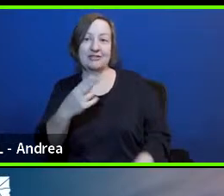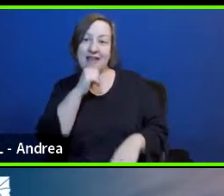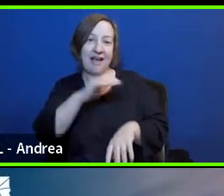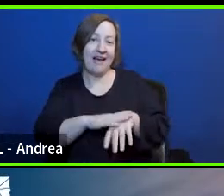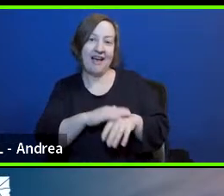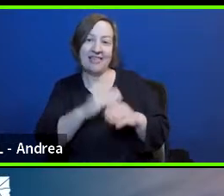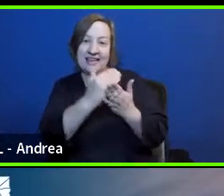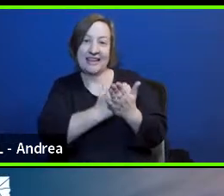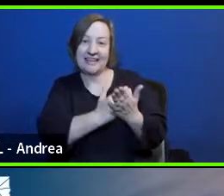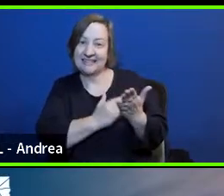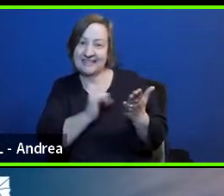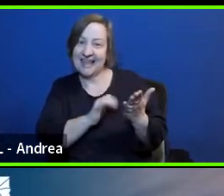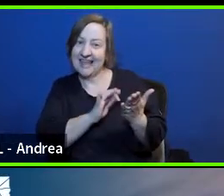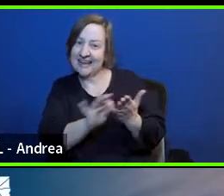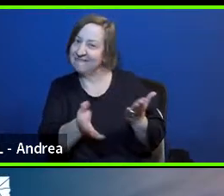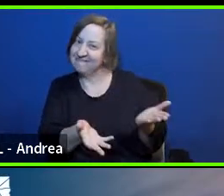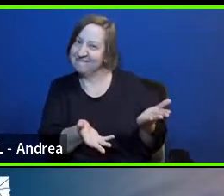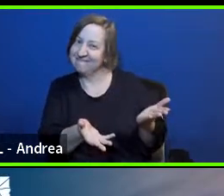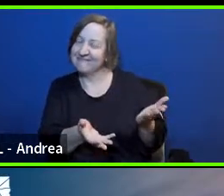So,